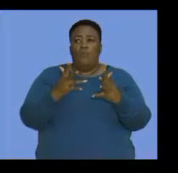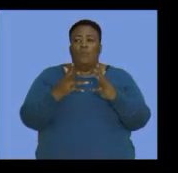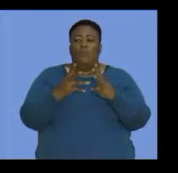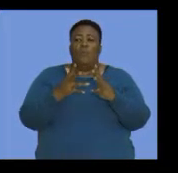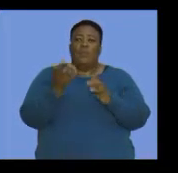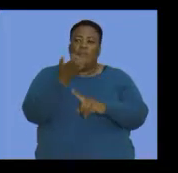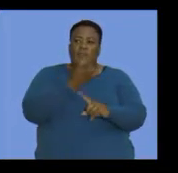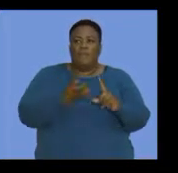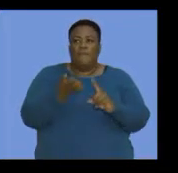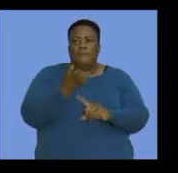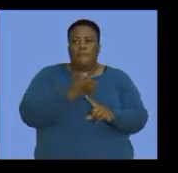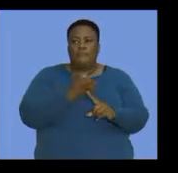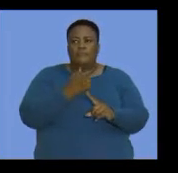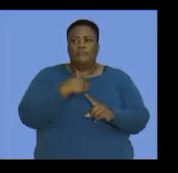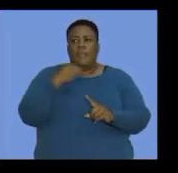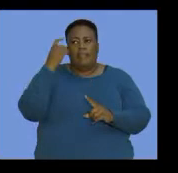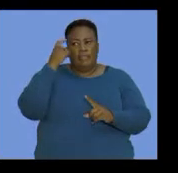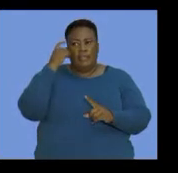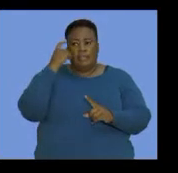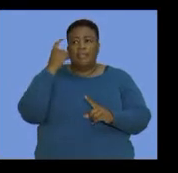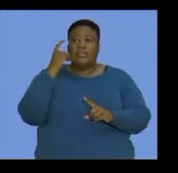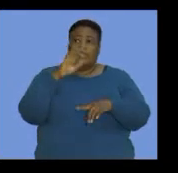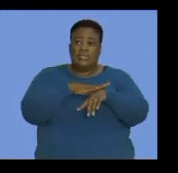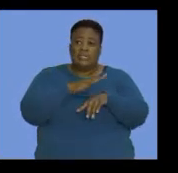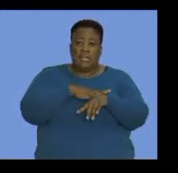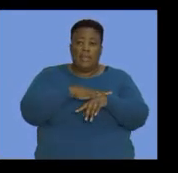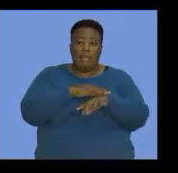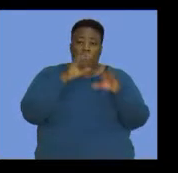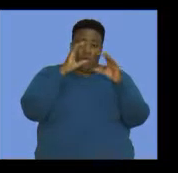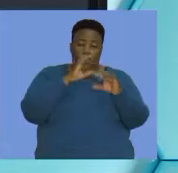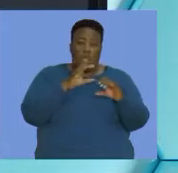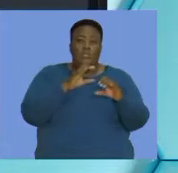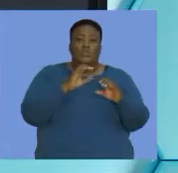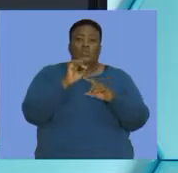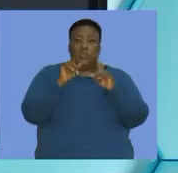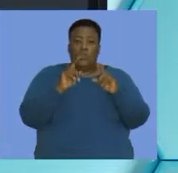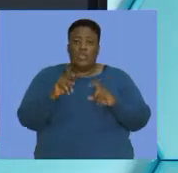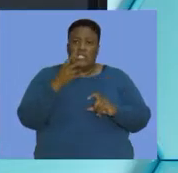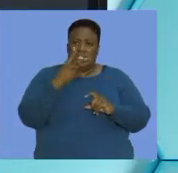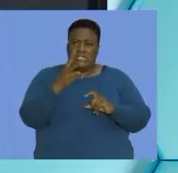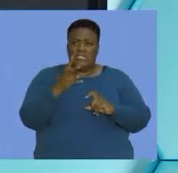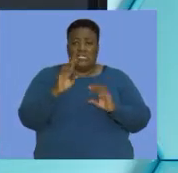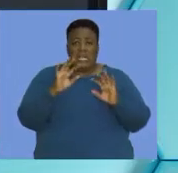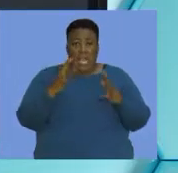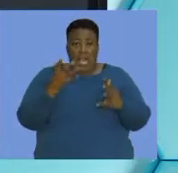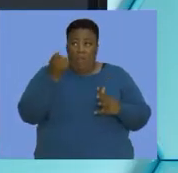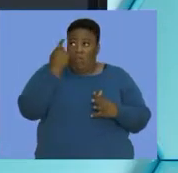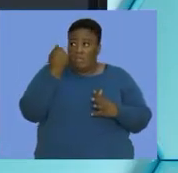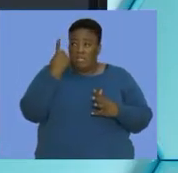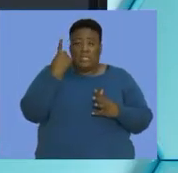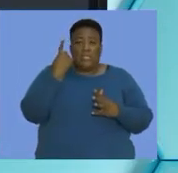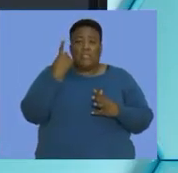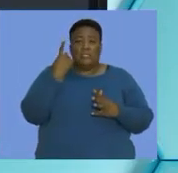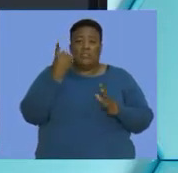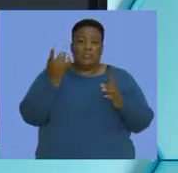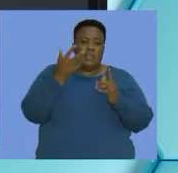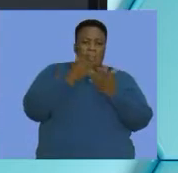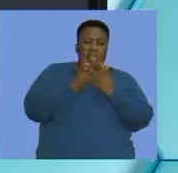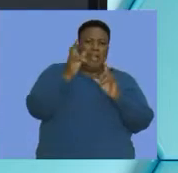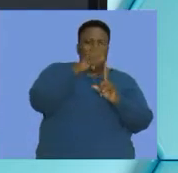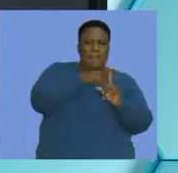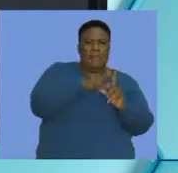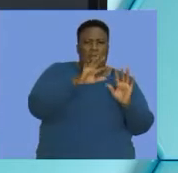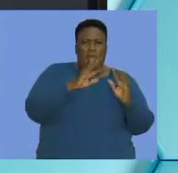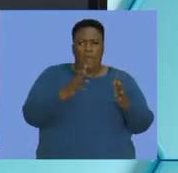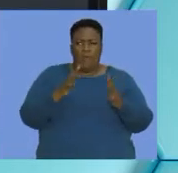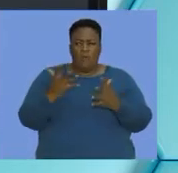environment. Guys, I think it's time we look at some questions and see how the adaptation of our understanding of solid waste can be